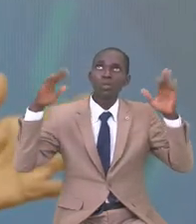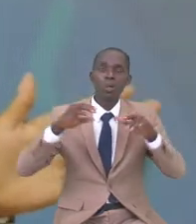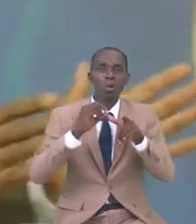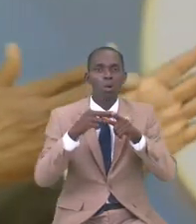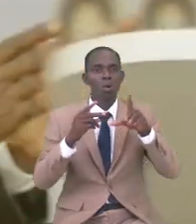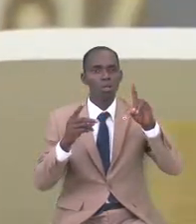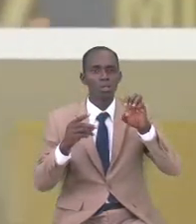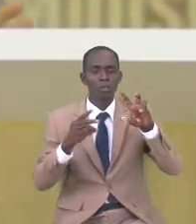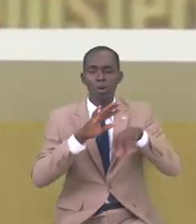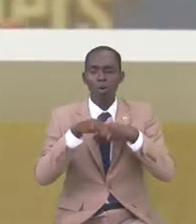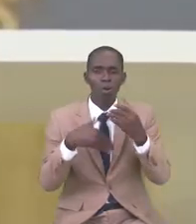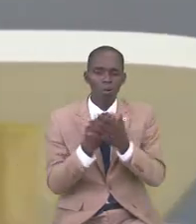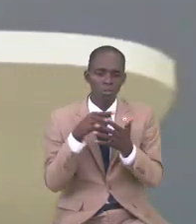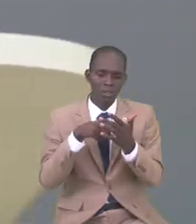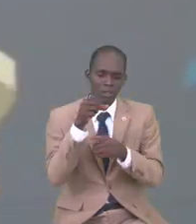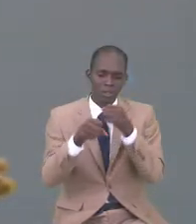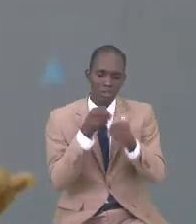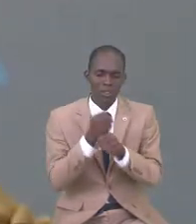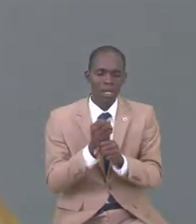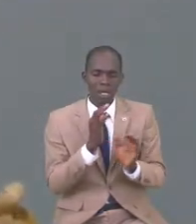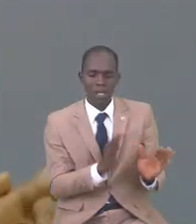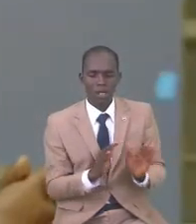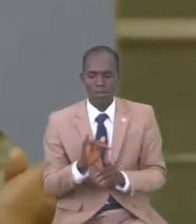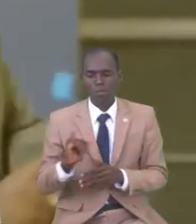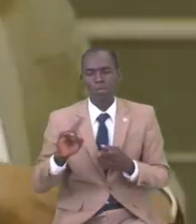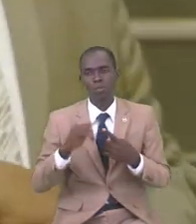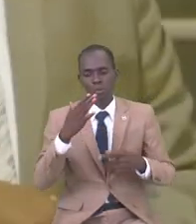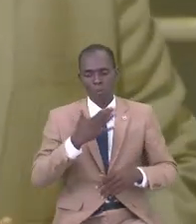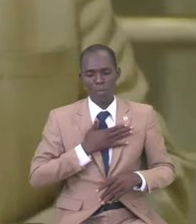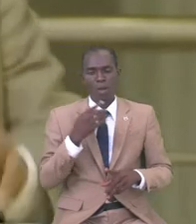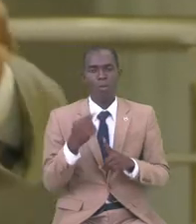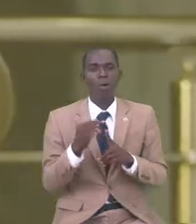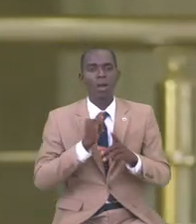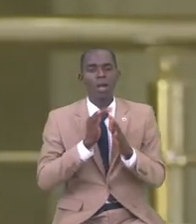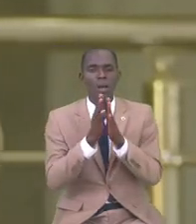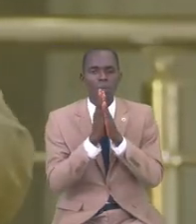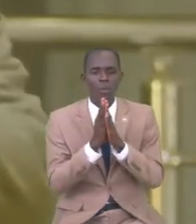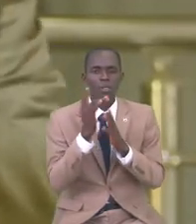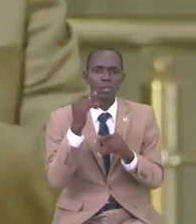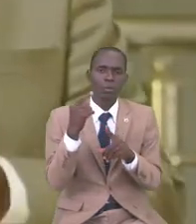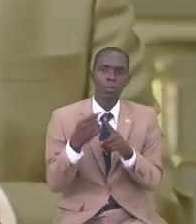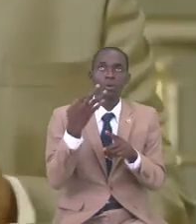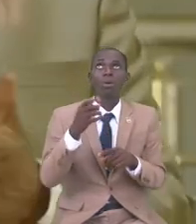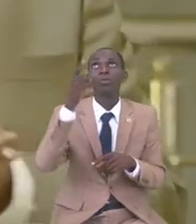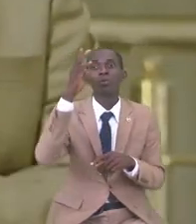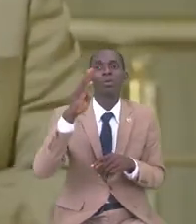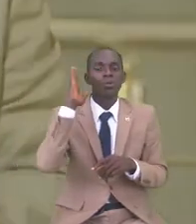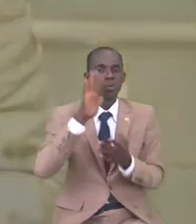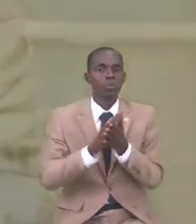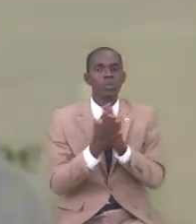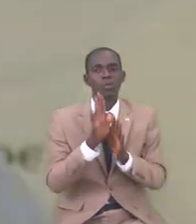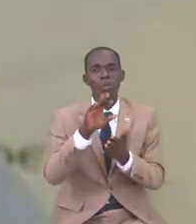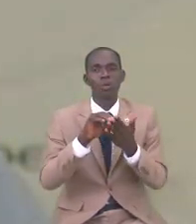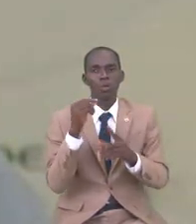years, according to my word. I pray the word of God will become your